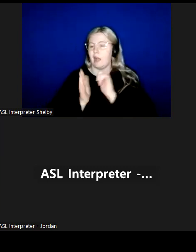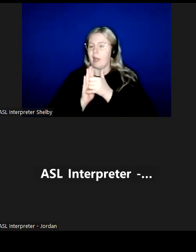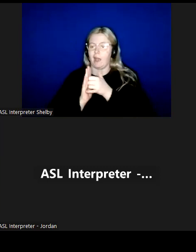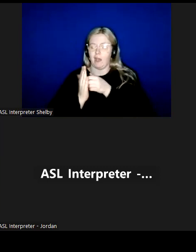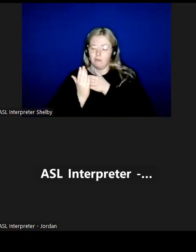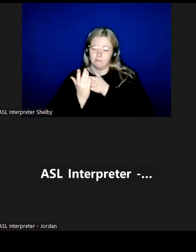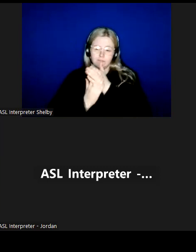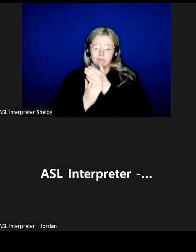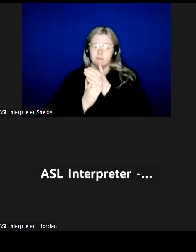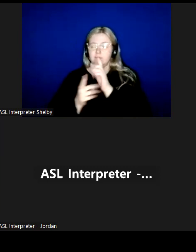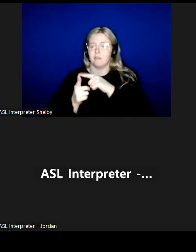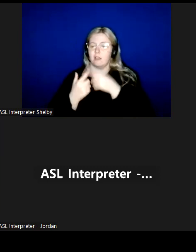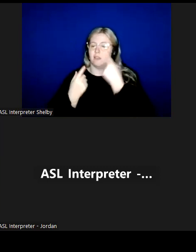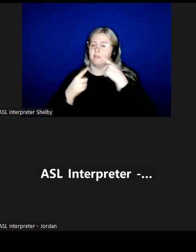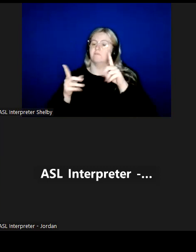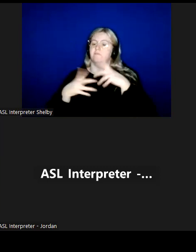other side.